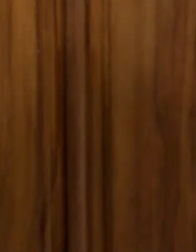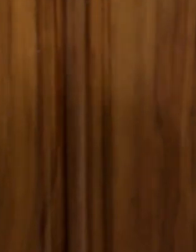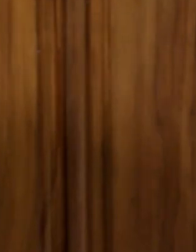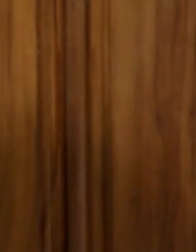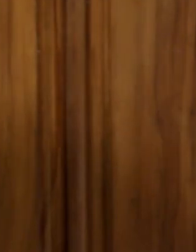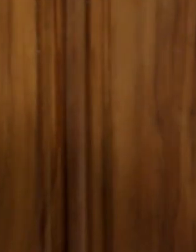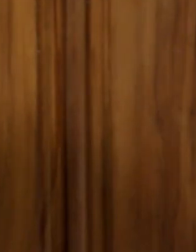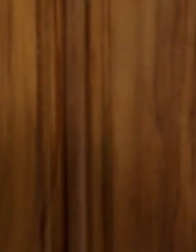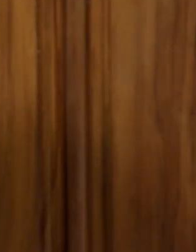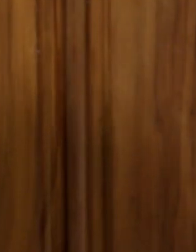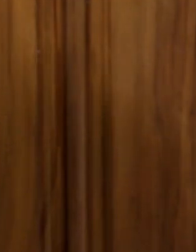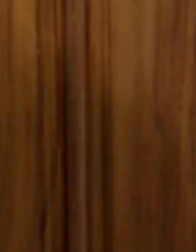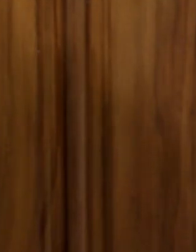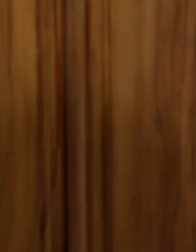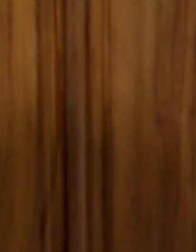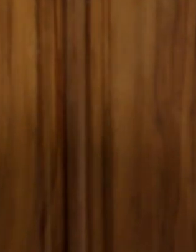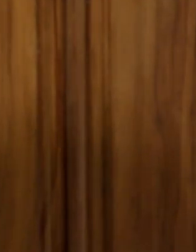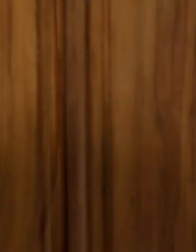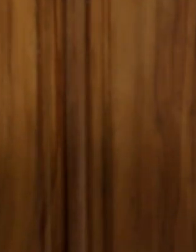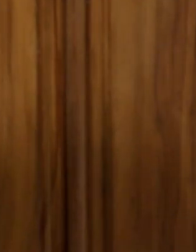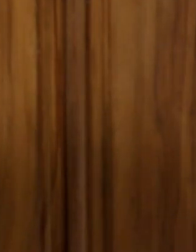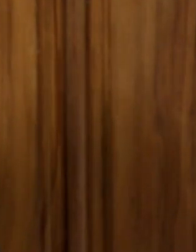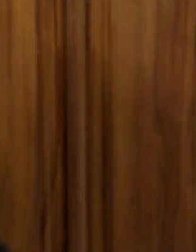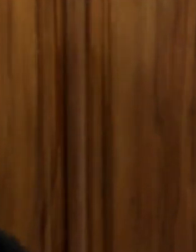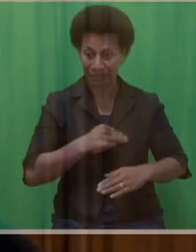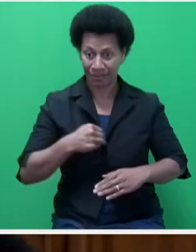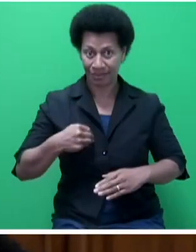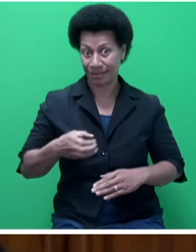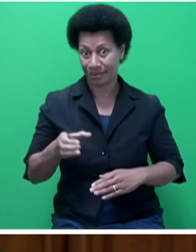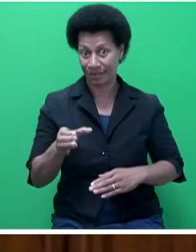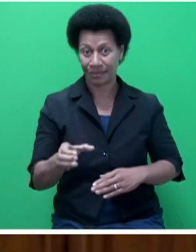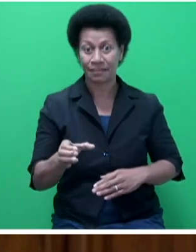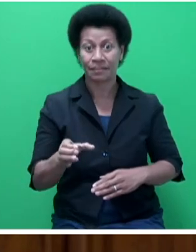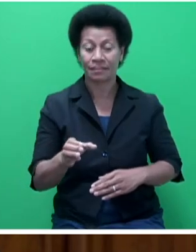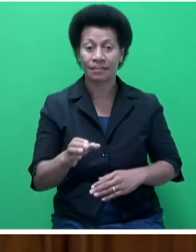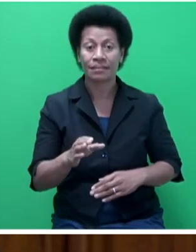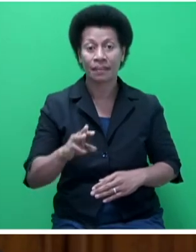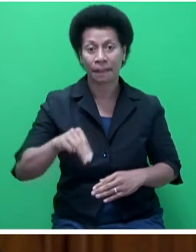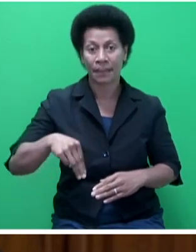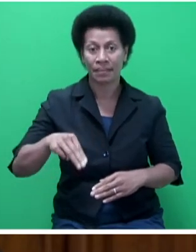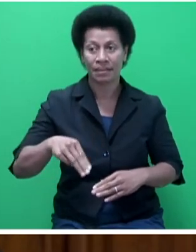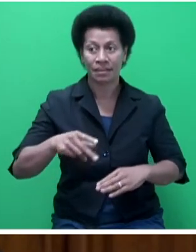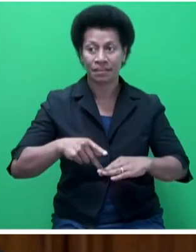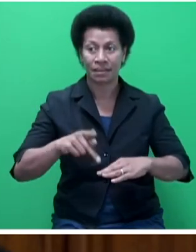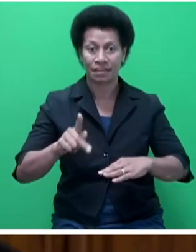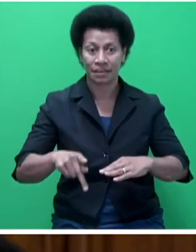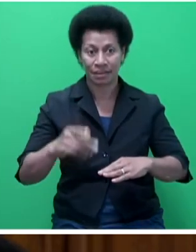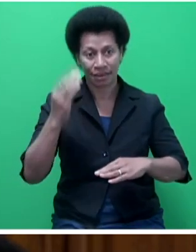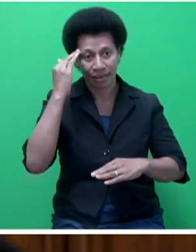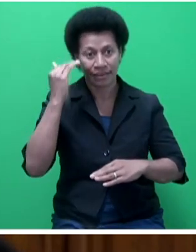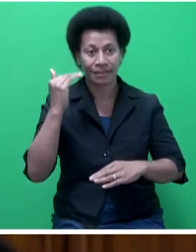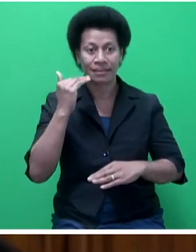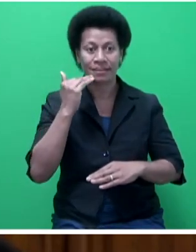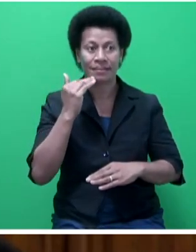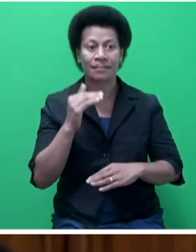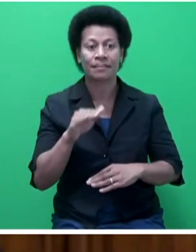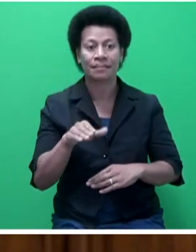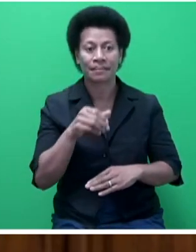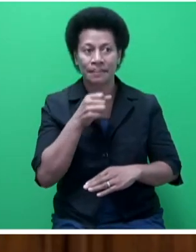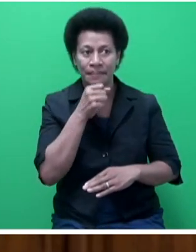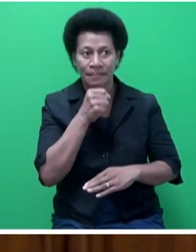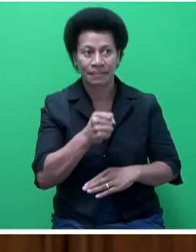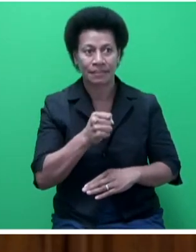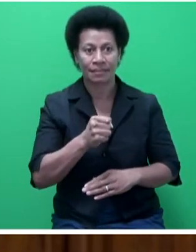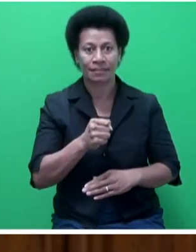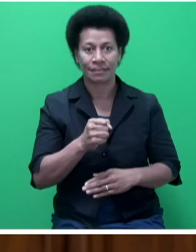Ministers, Assistant Ministers, Members of Parliament, viewers, ladies and gentlemen. It is indeed